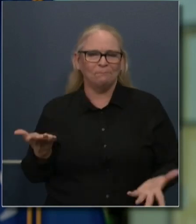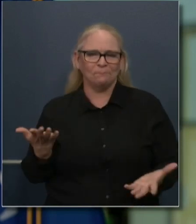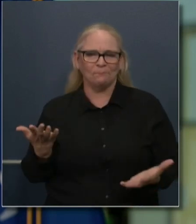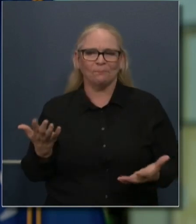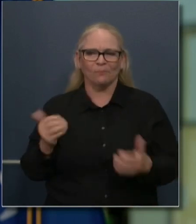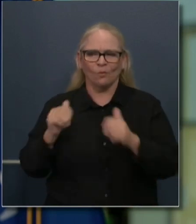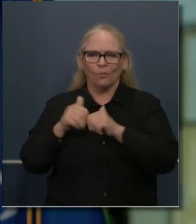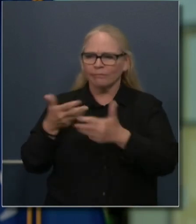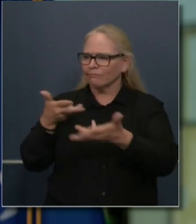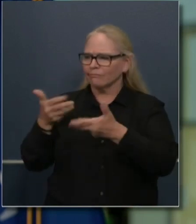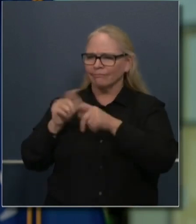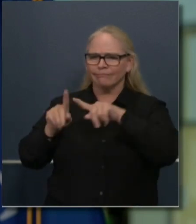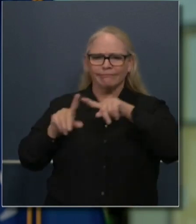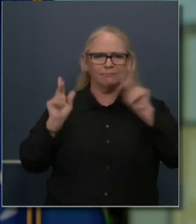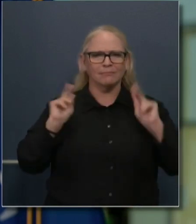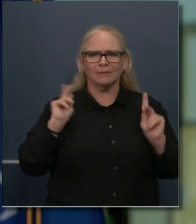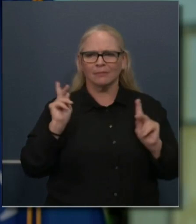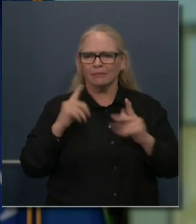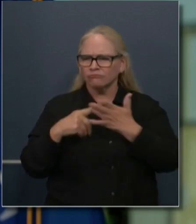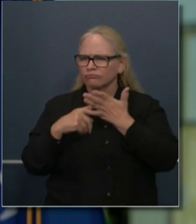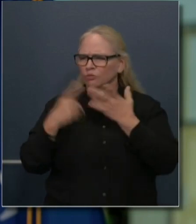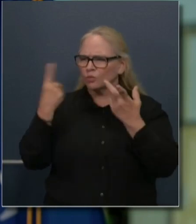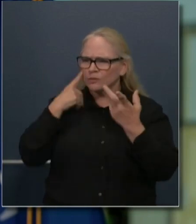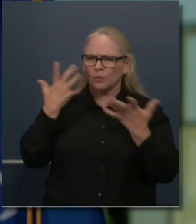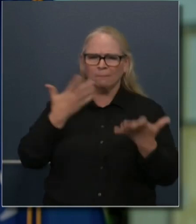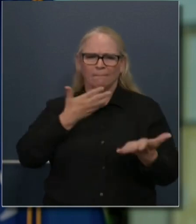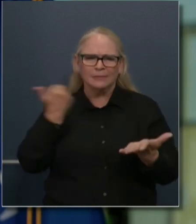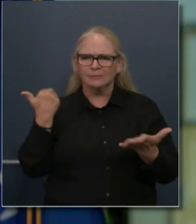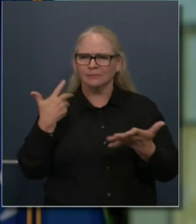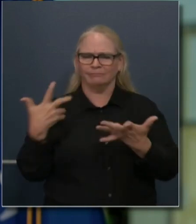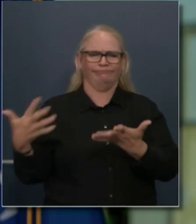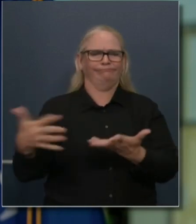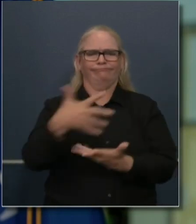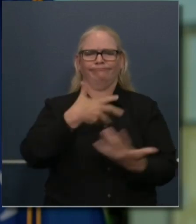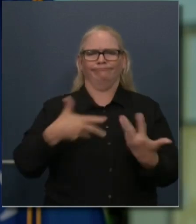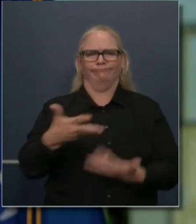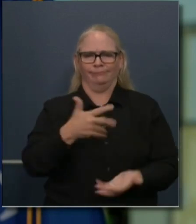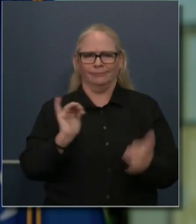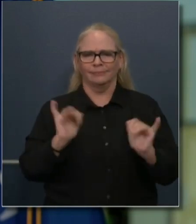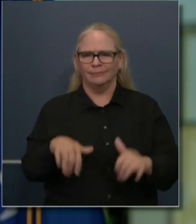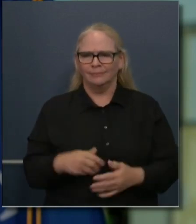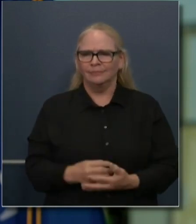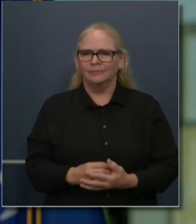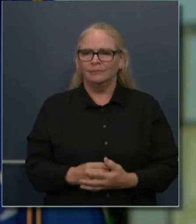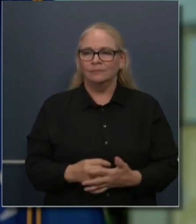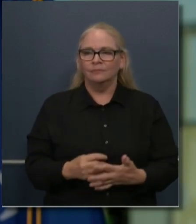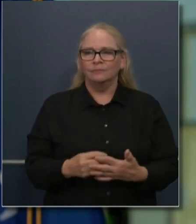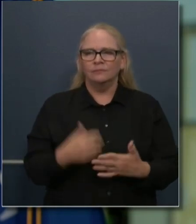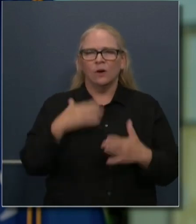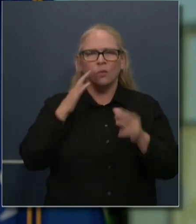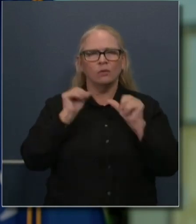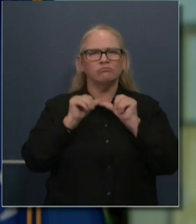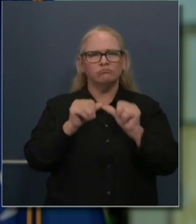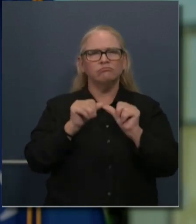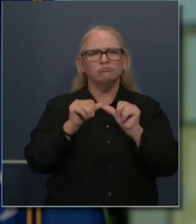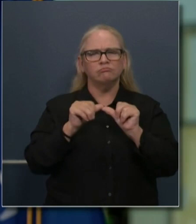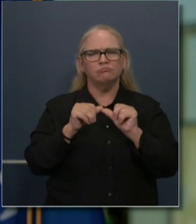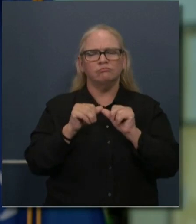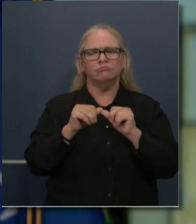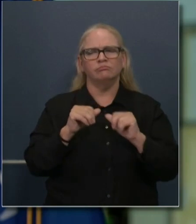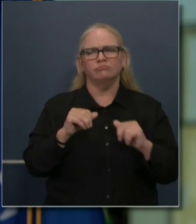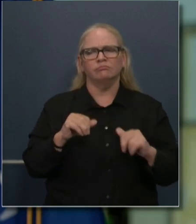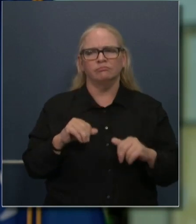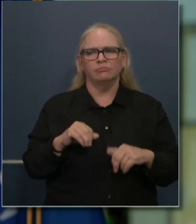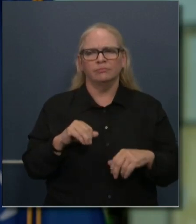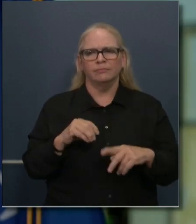those deliberations. And so I'm going to continue to lean in terms